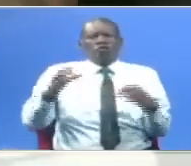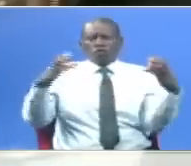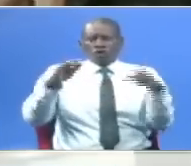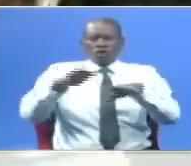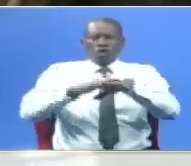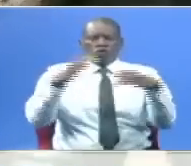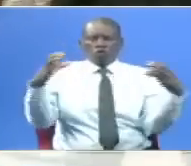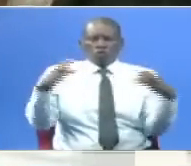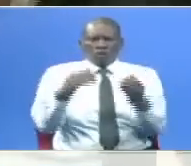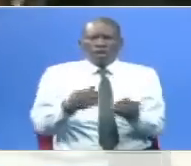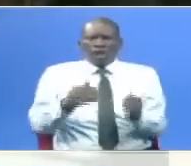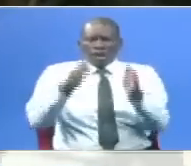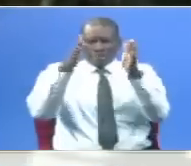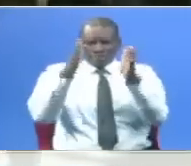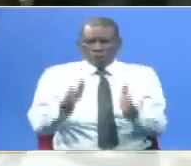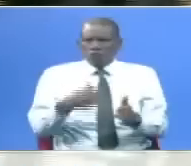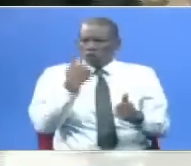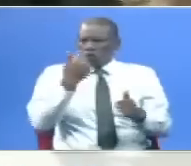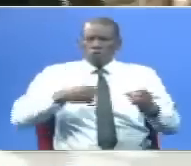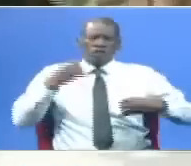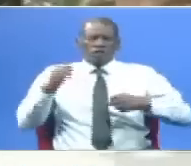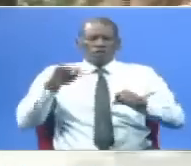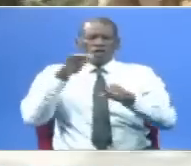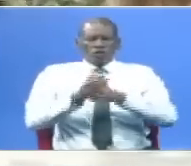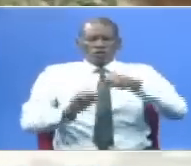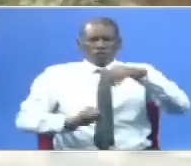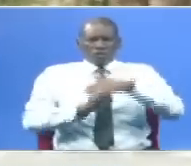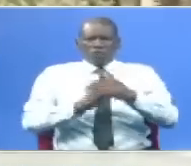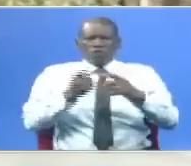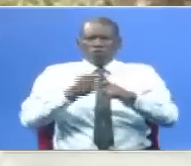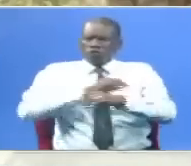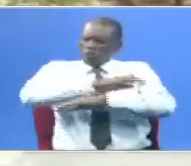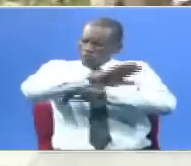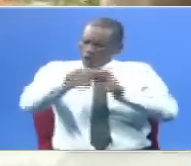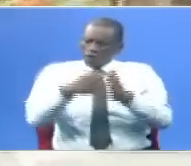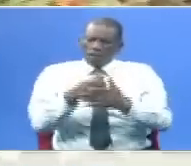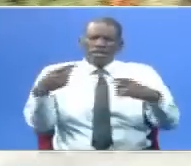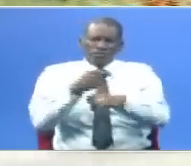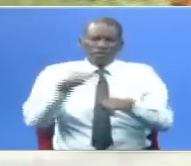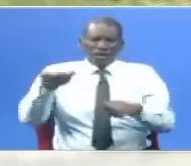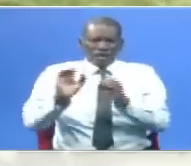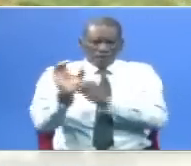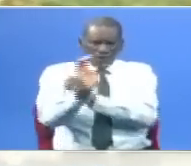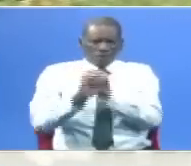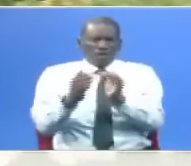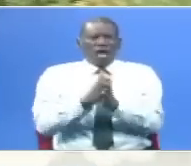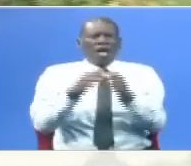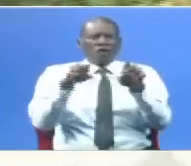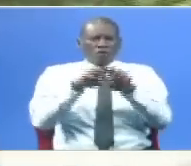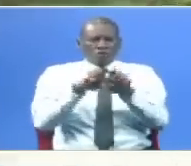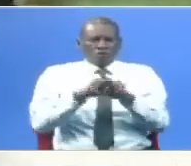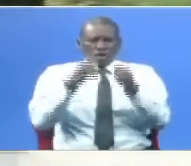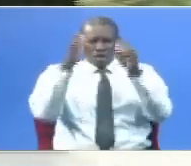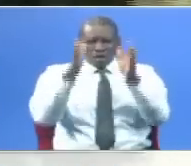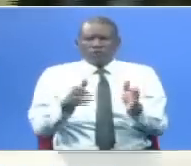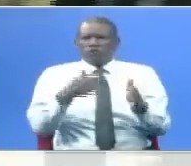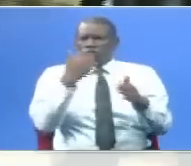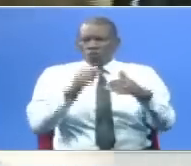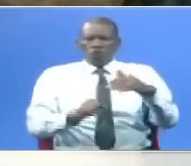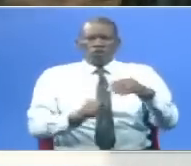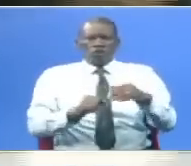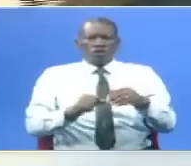community, a man who was enjoying massive support from almost all corners of the country, and more importantly, a man who was